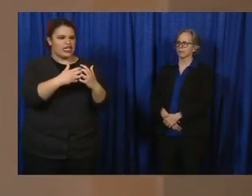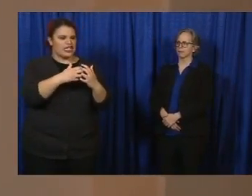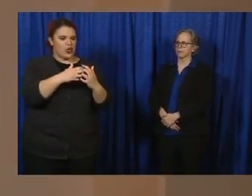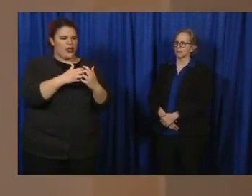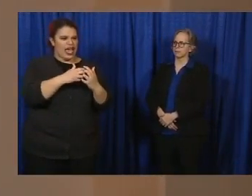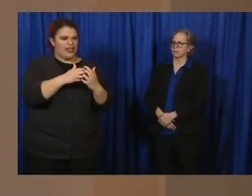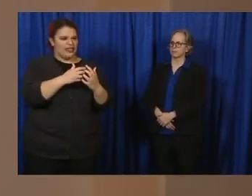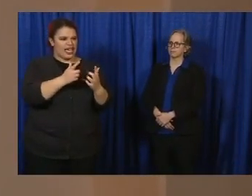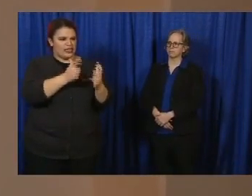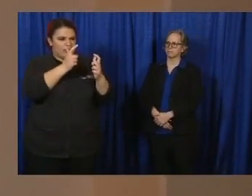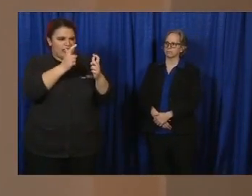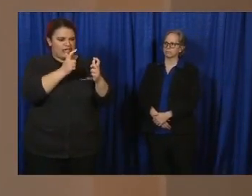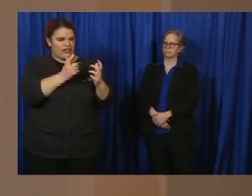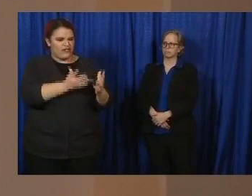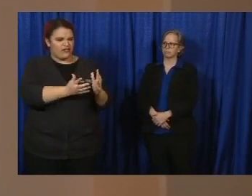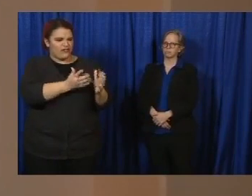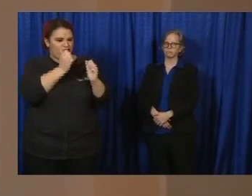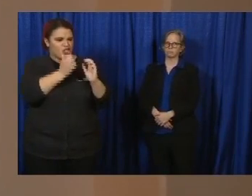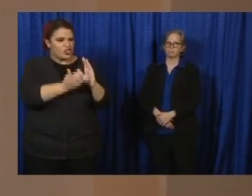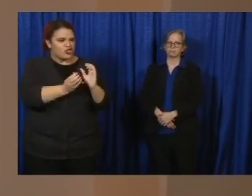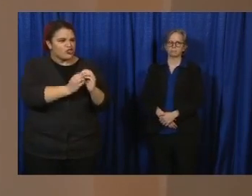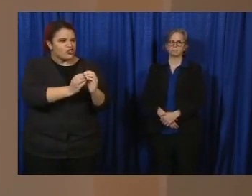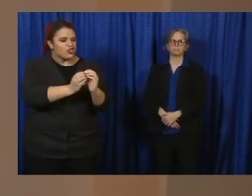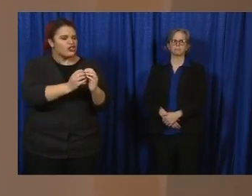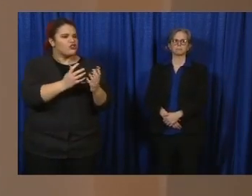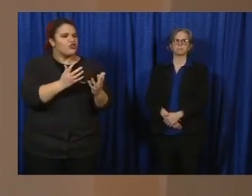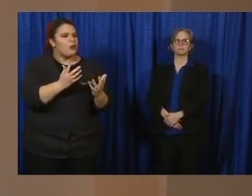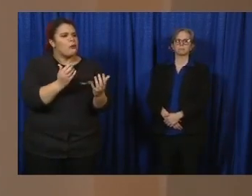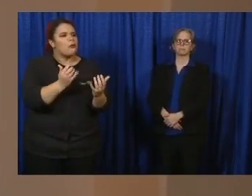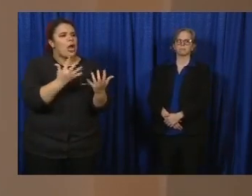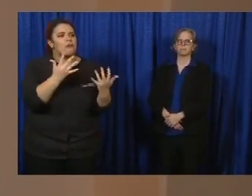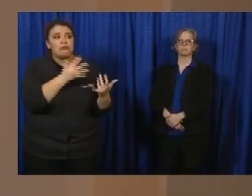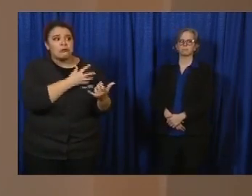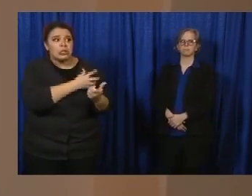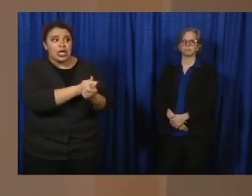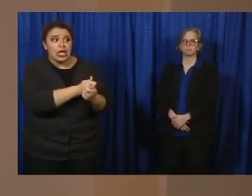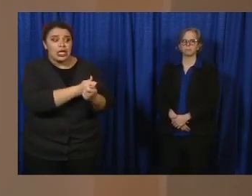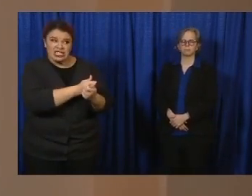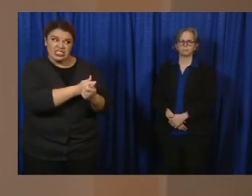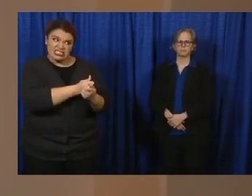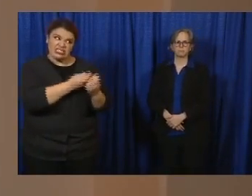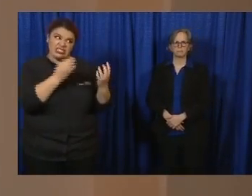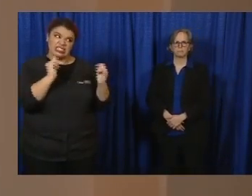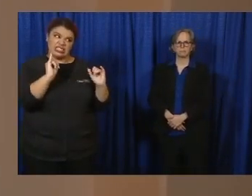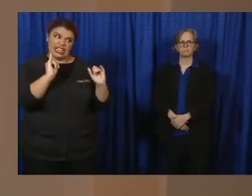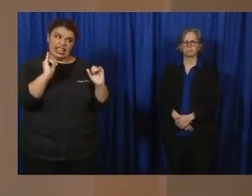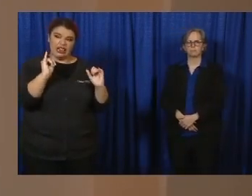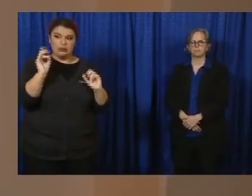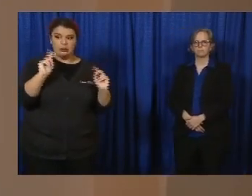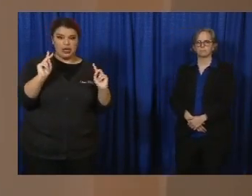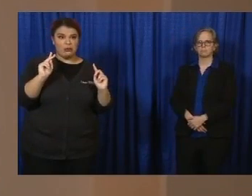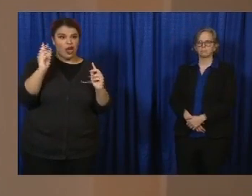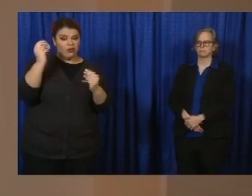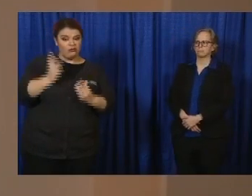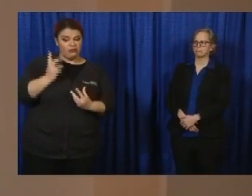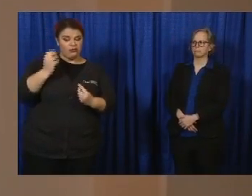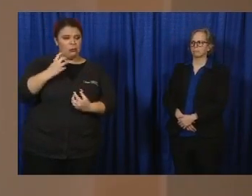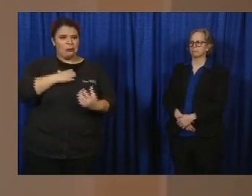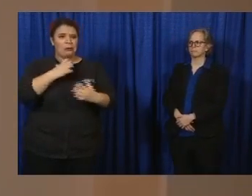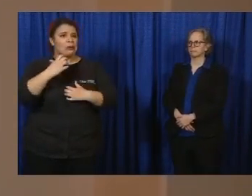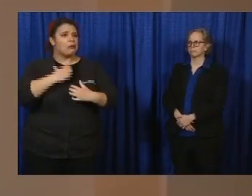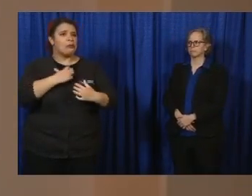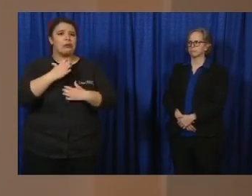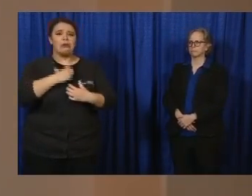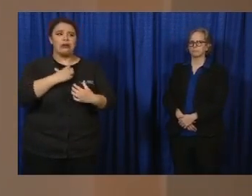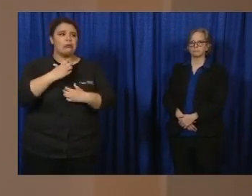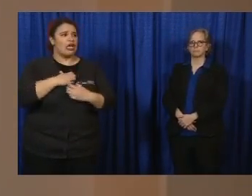the phone. Can you give us an update on where that work stands? Because we're still receiving a lot of complaints from people who are trying to file for unemployment, but